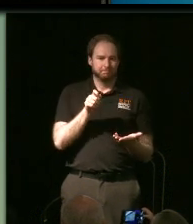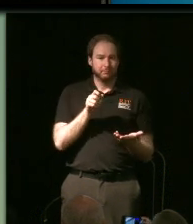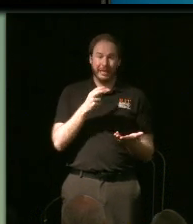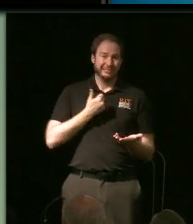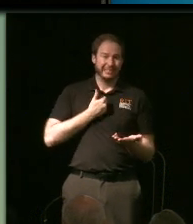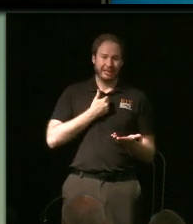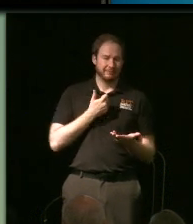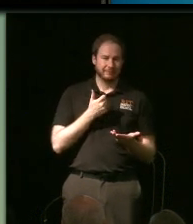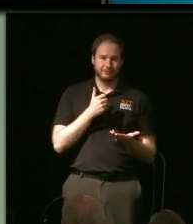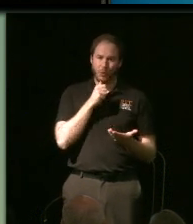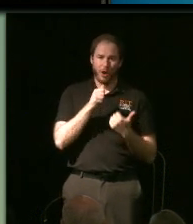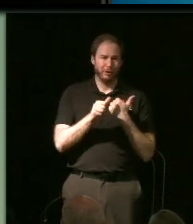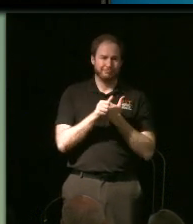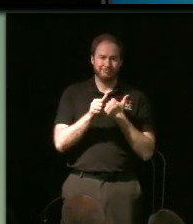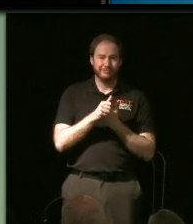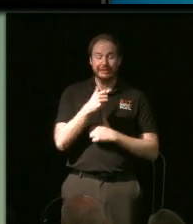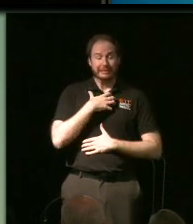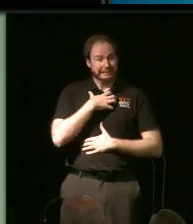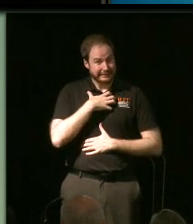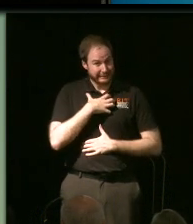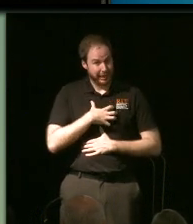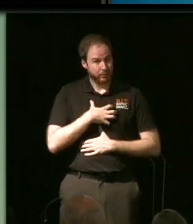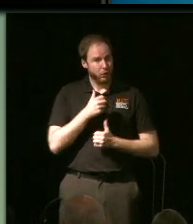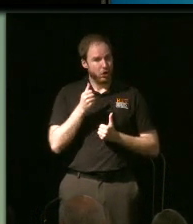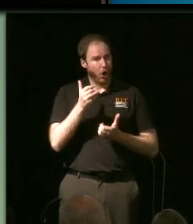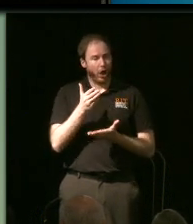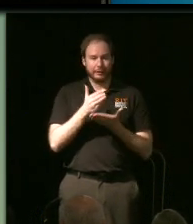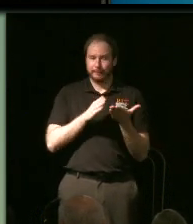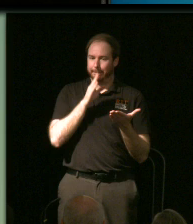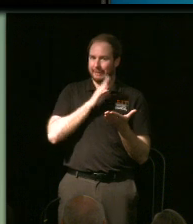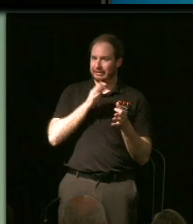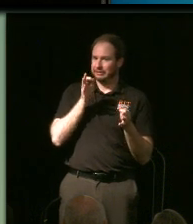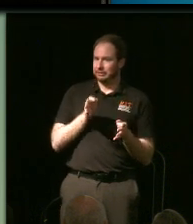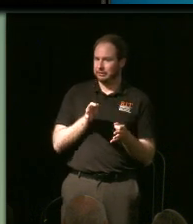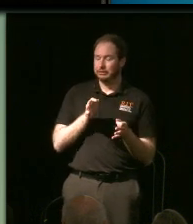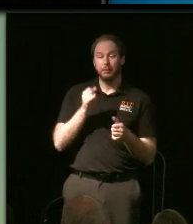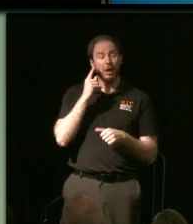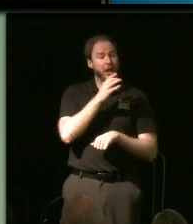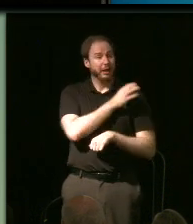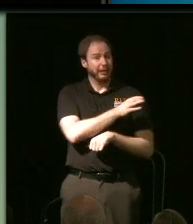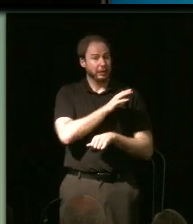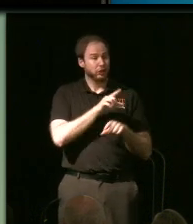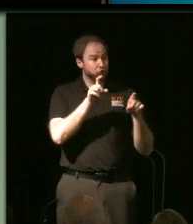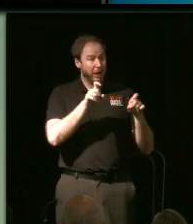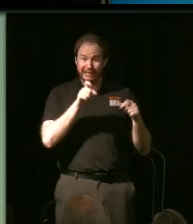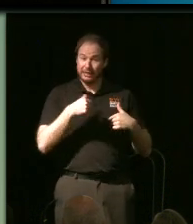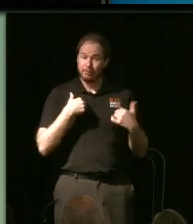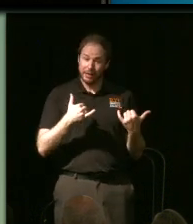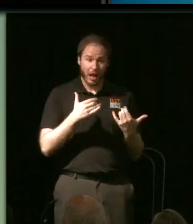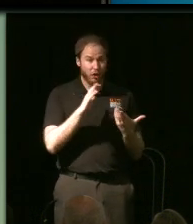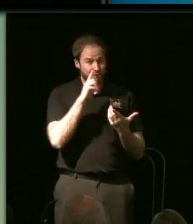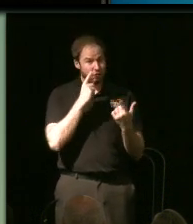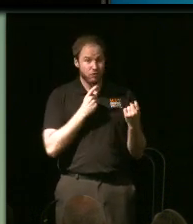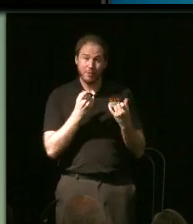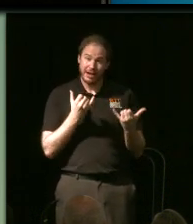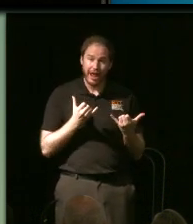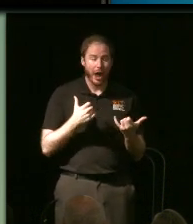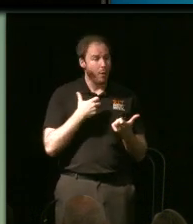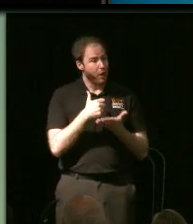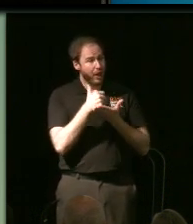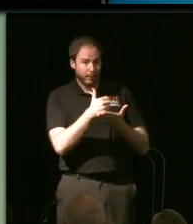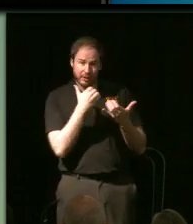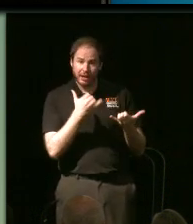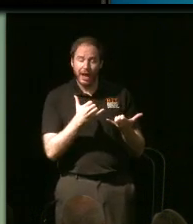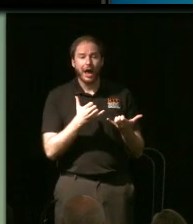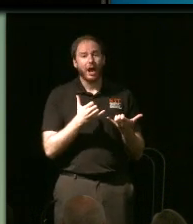harm. Desperation leads to bad decisions, but clinical trials need you. If you want to help the